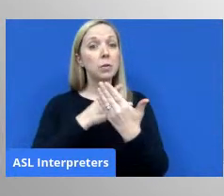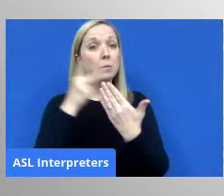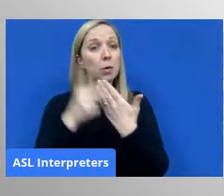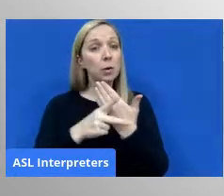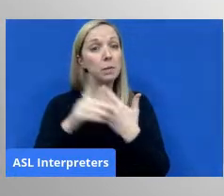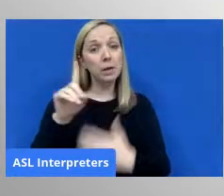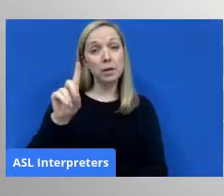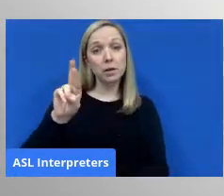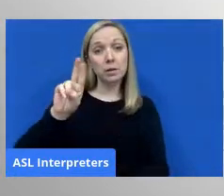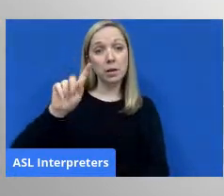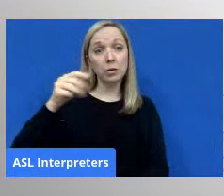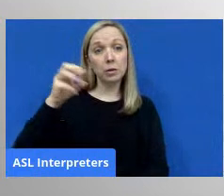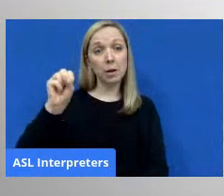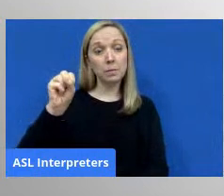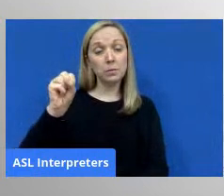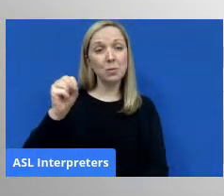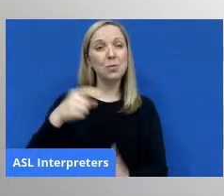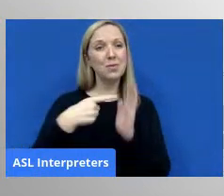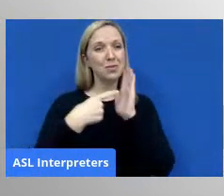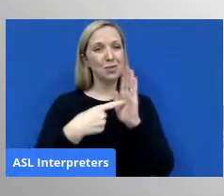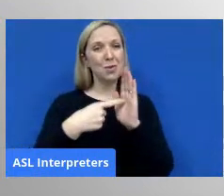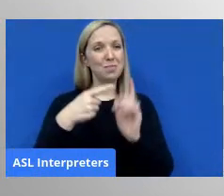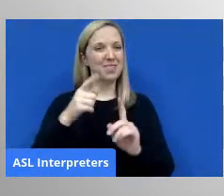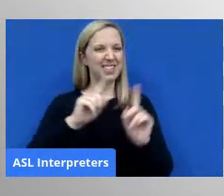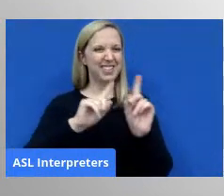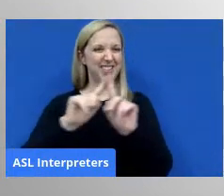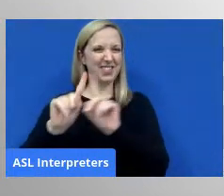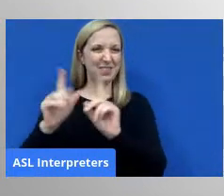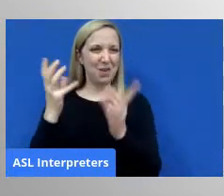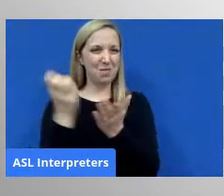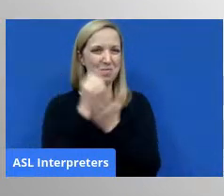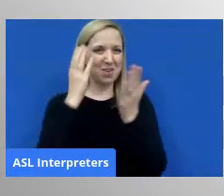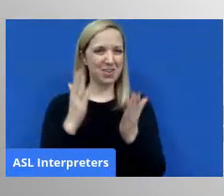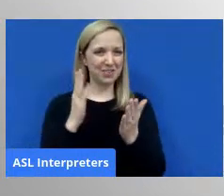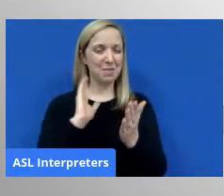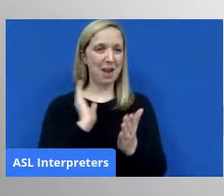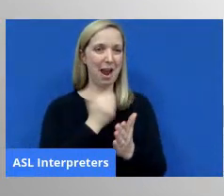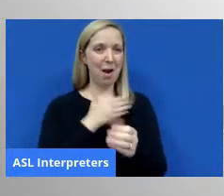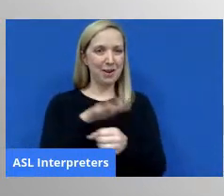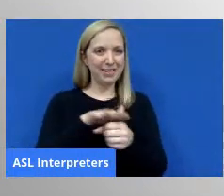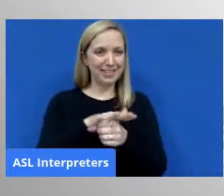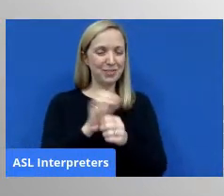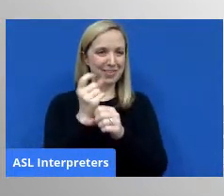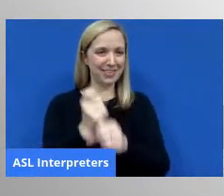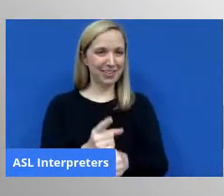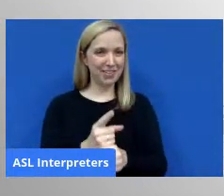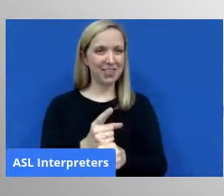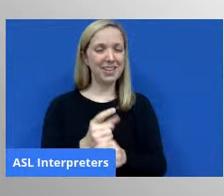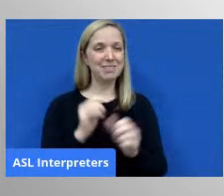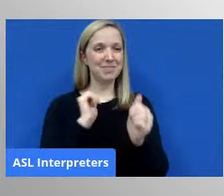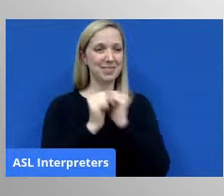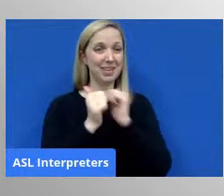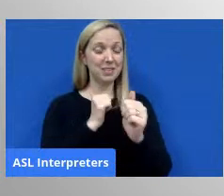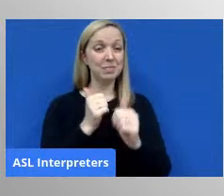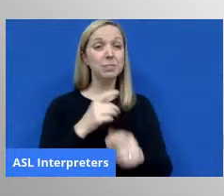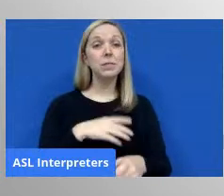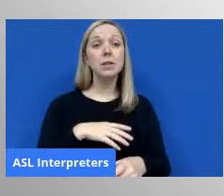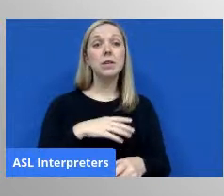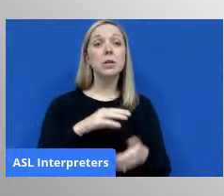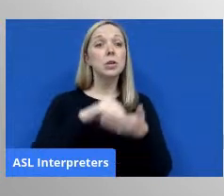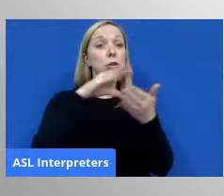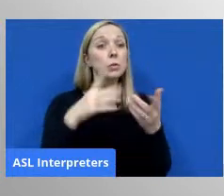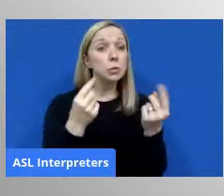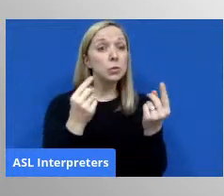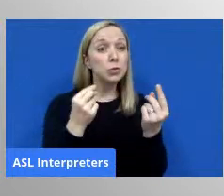year's showcase of winners from the district's annual contest, in which students create art and literature centered on